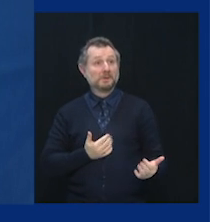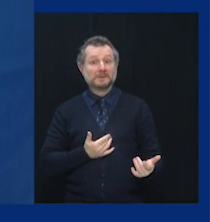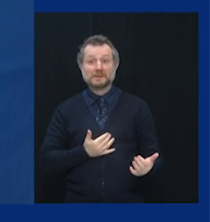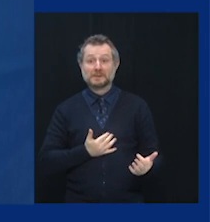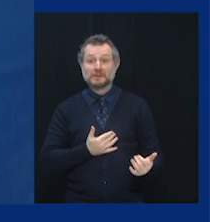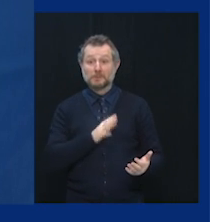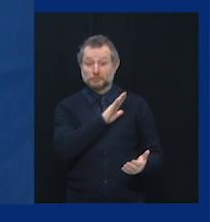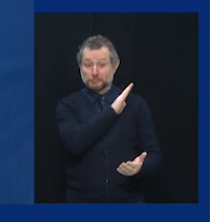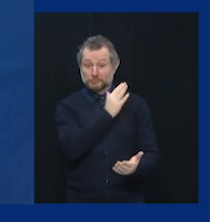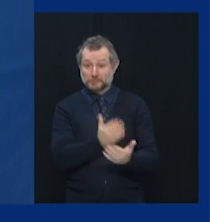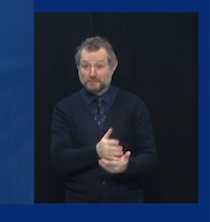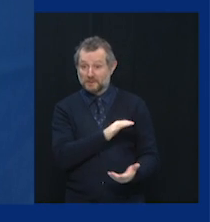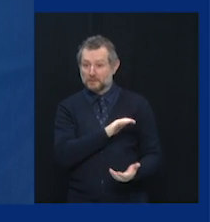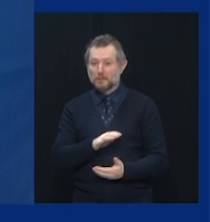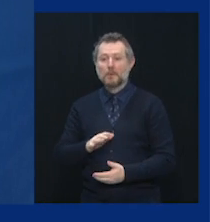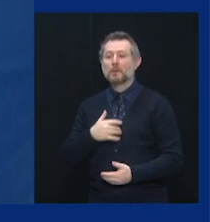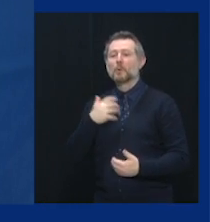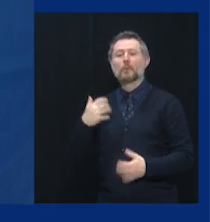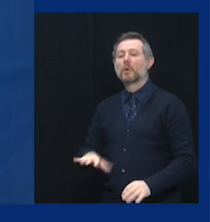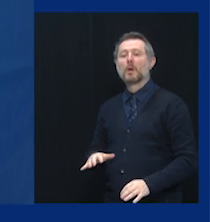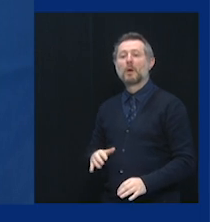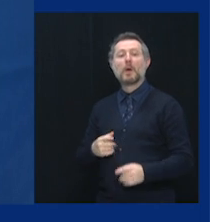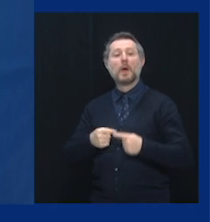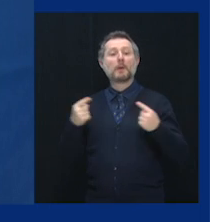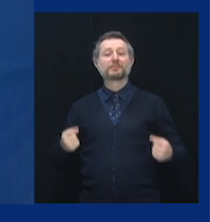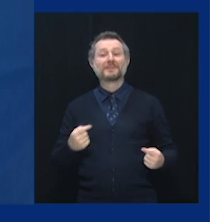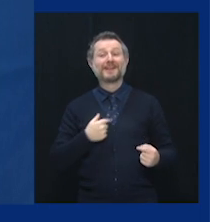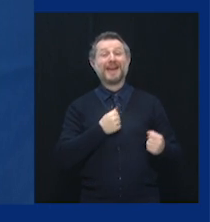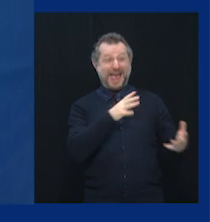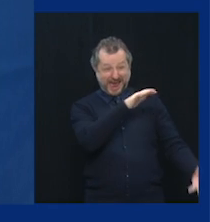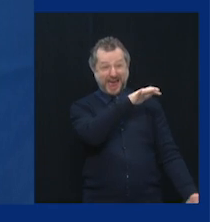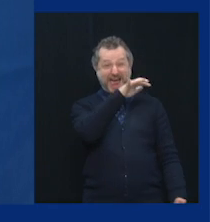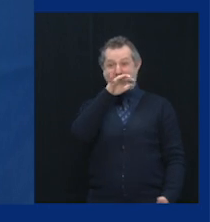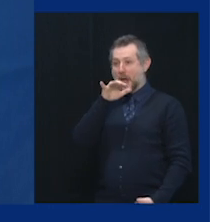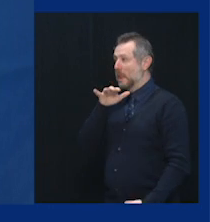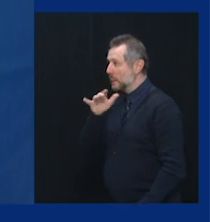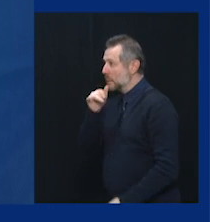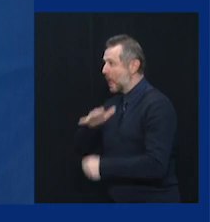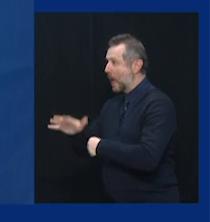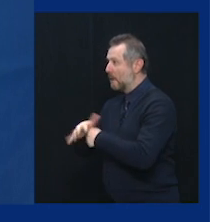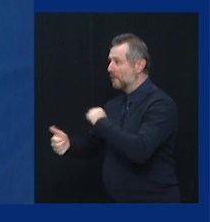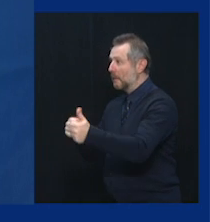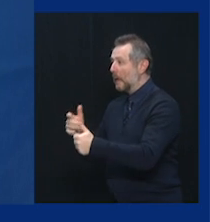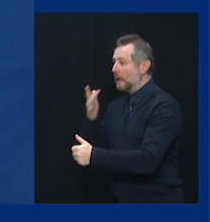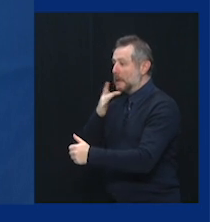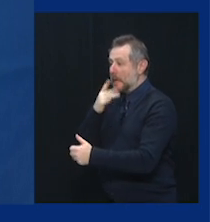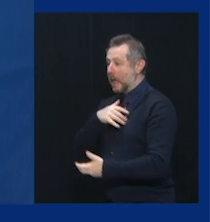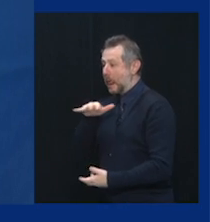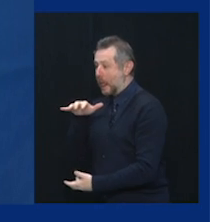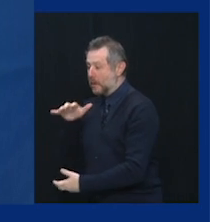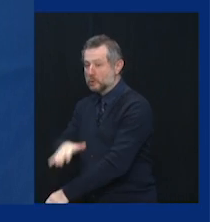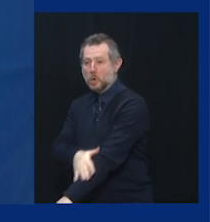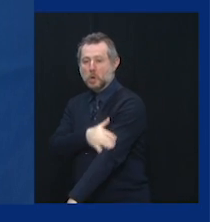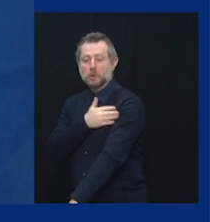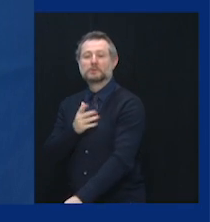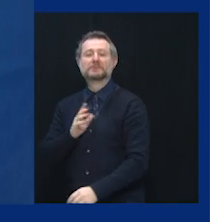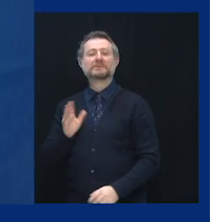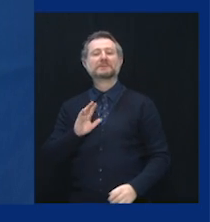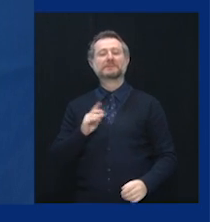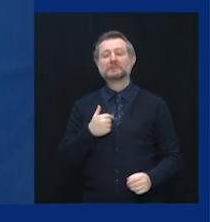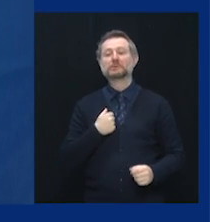shelf waiting for distribution. So we have about 1,200 distributors. We could go